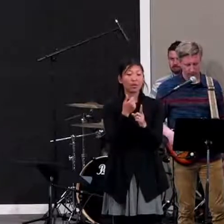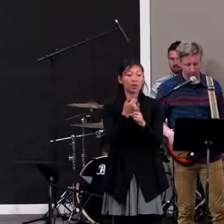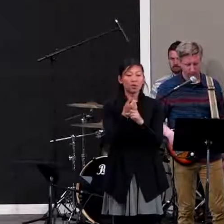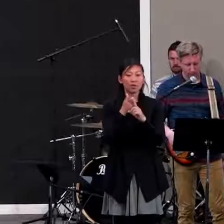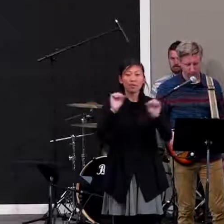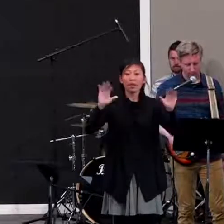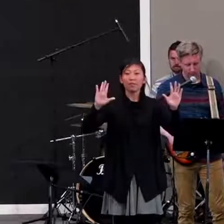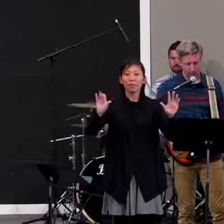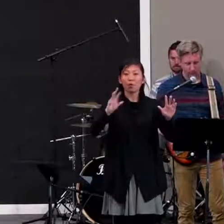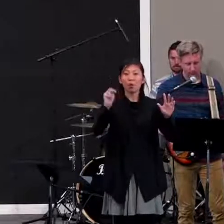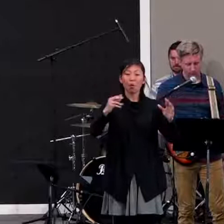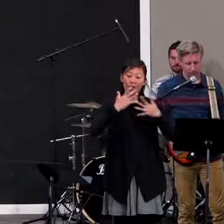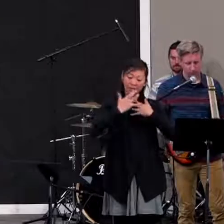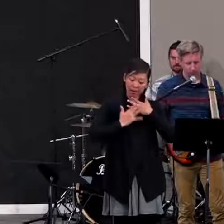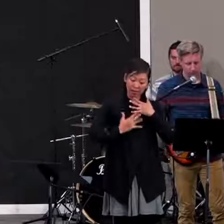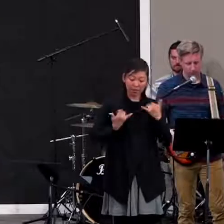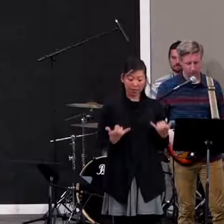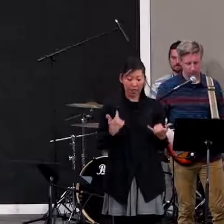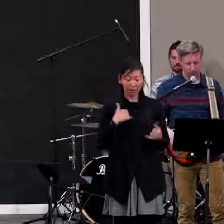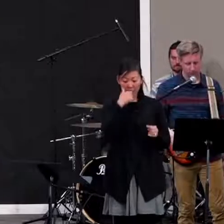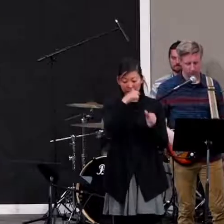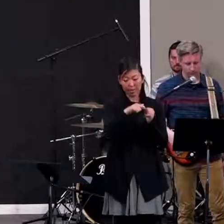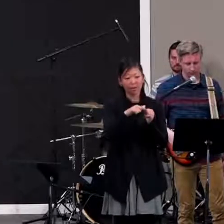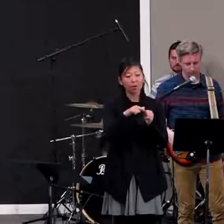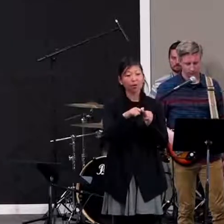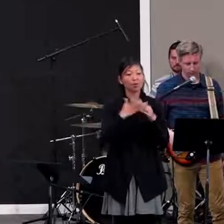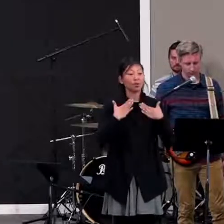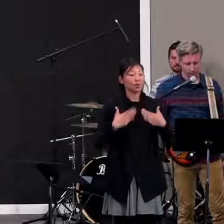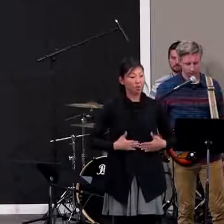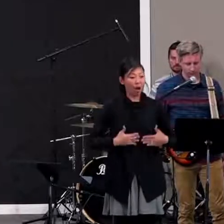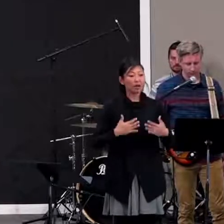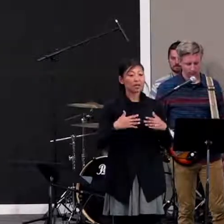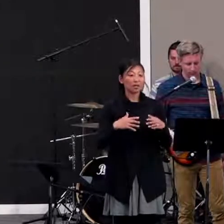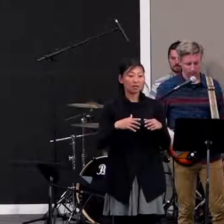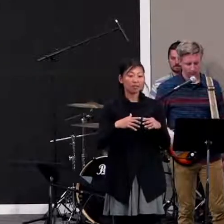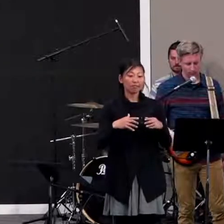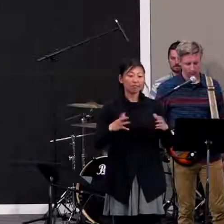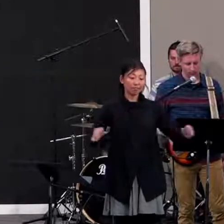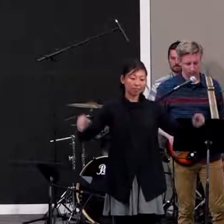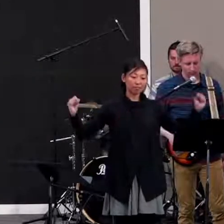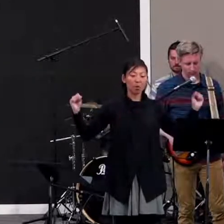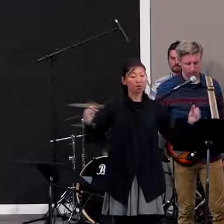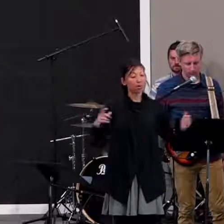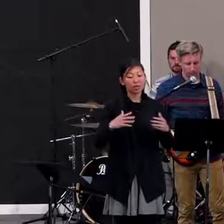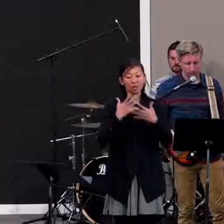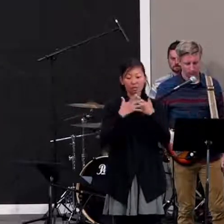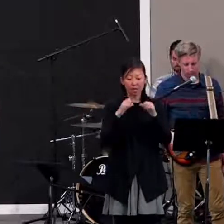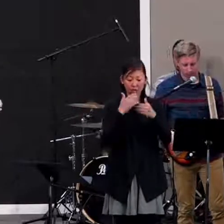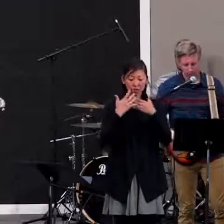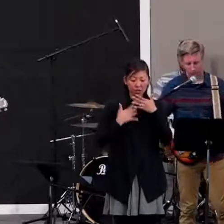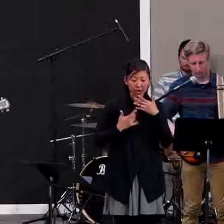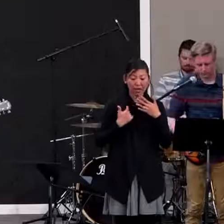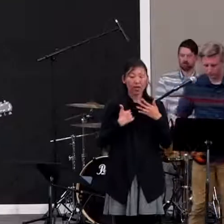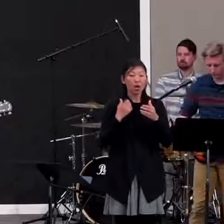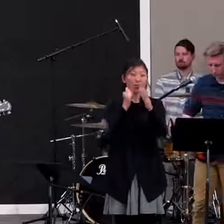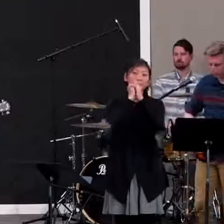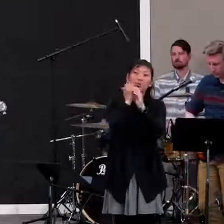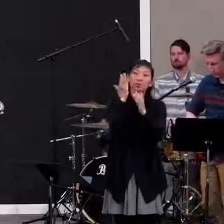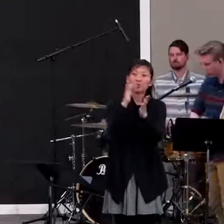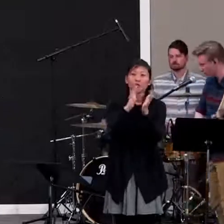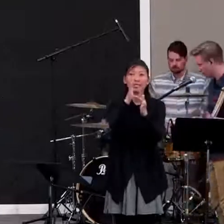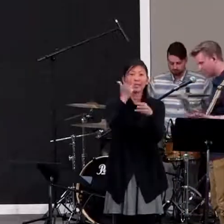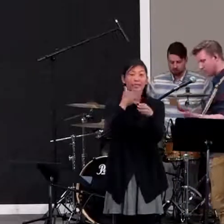And so we now remember your body broken and your blood shed for us. and we worship you. In Jesus' name,